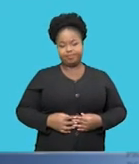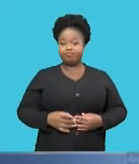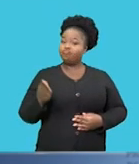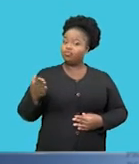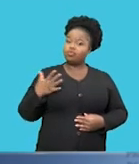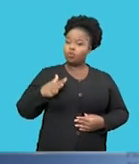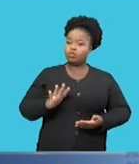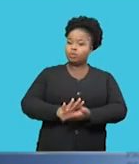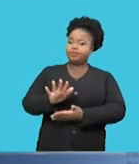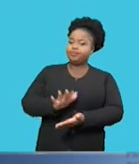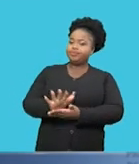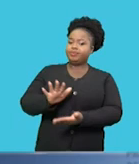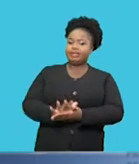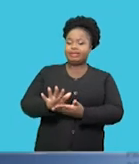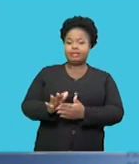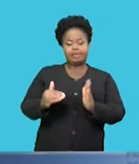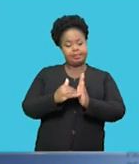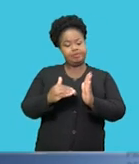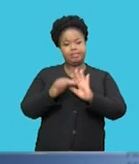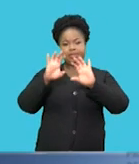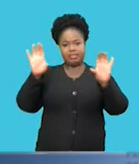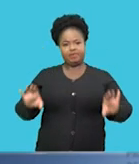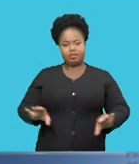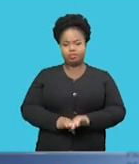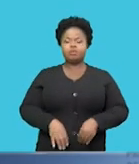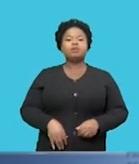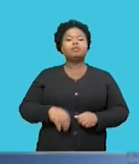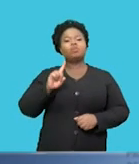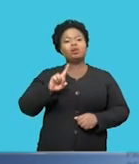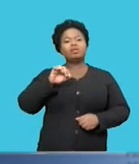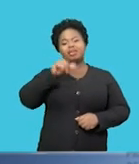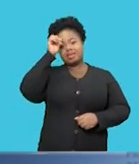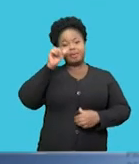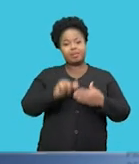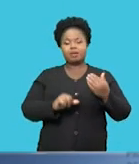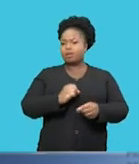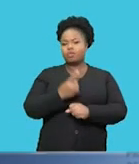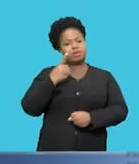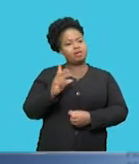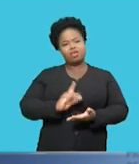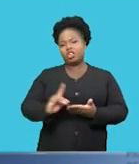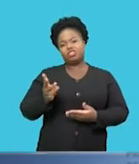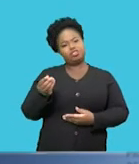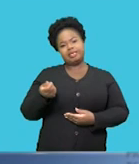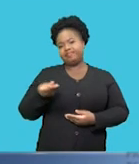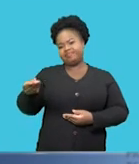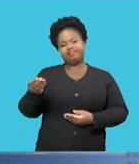want to print your matric certificate from the 1st of April in Gauteng, you don't have to carry cash.